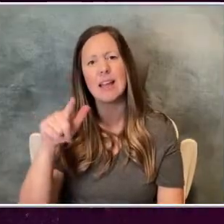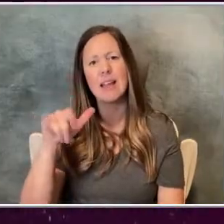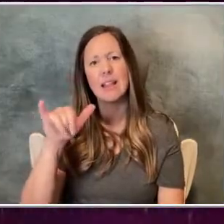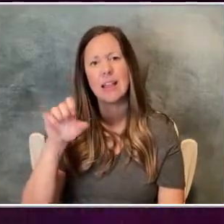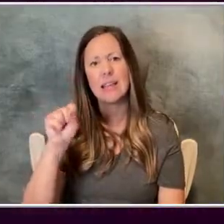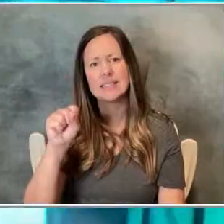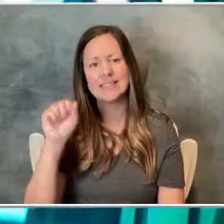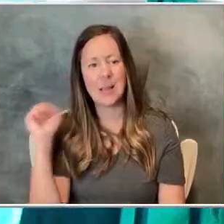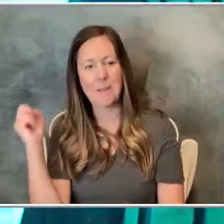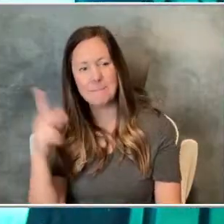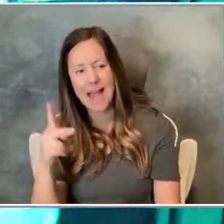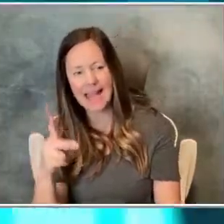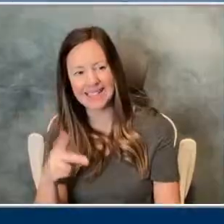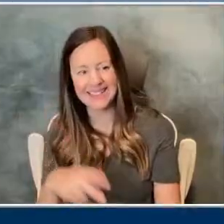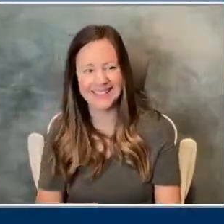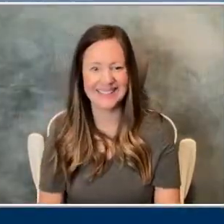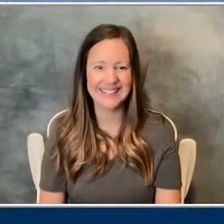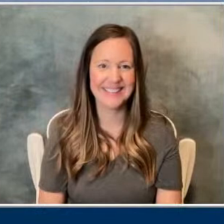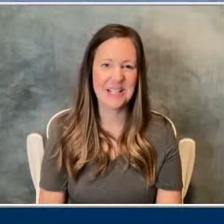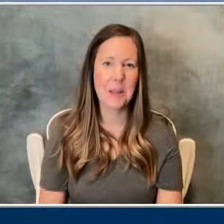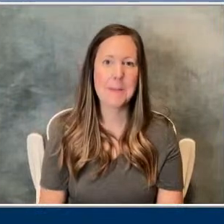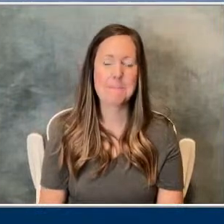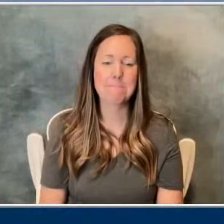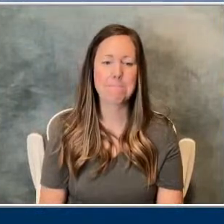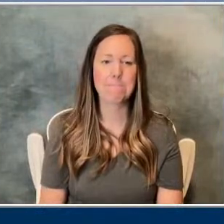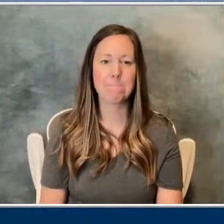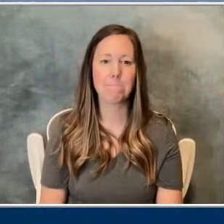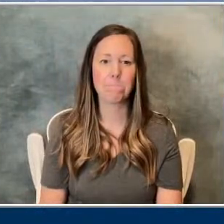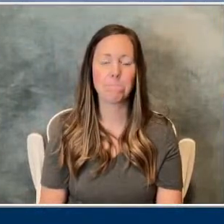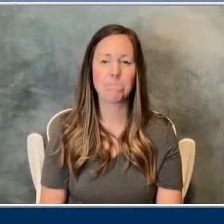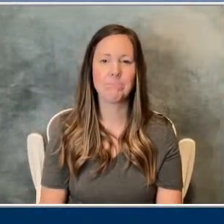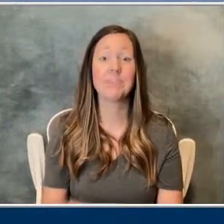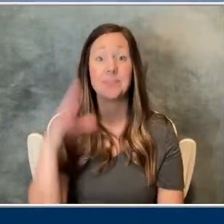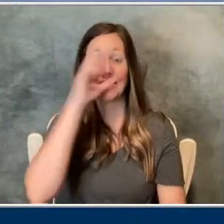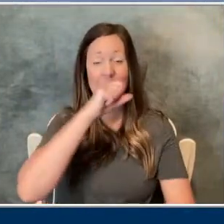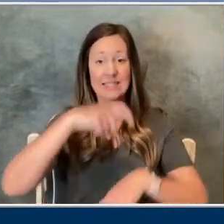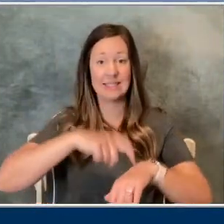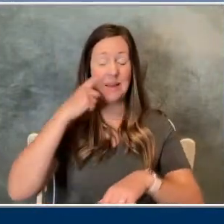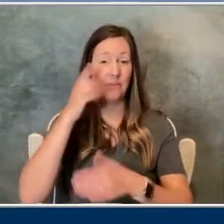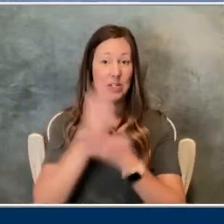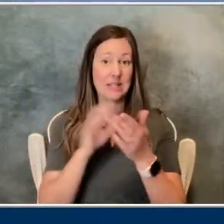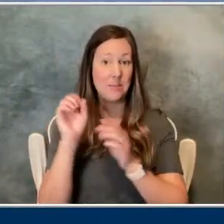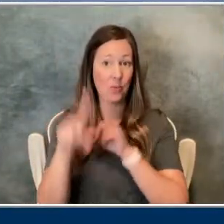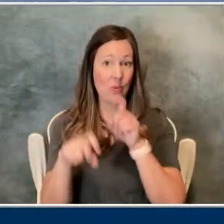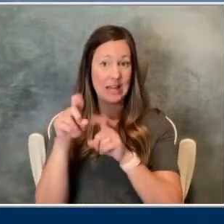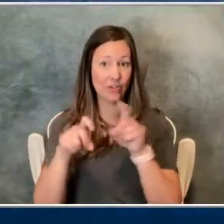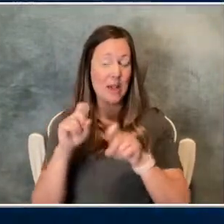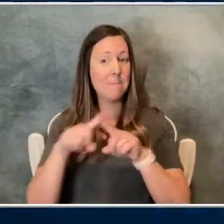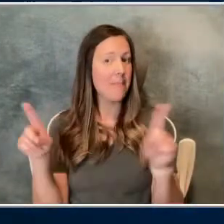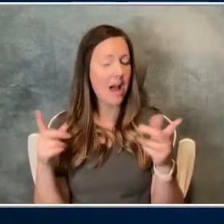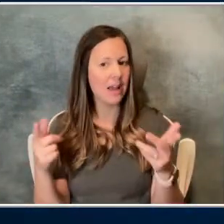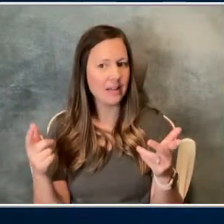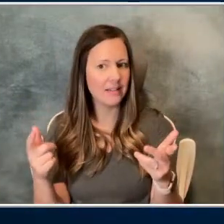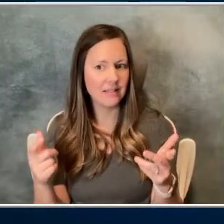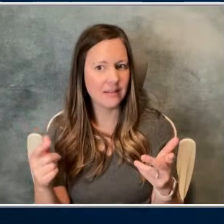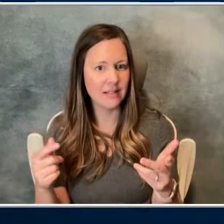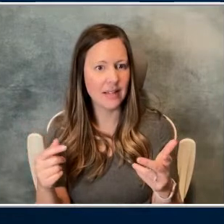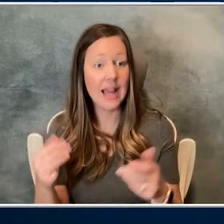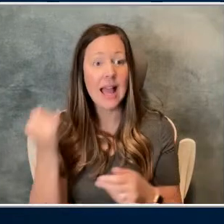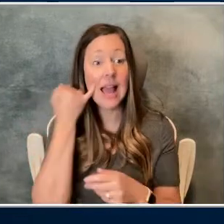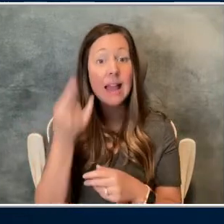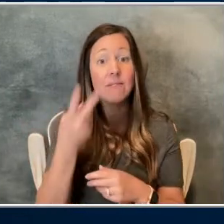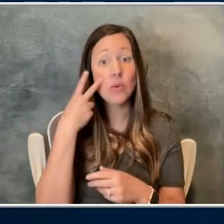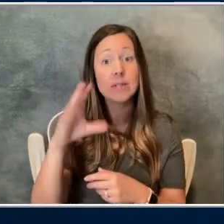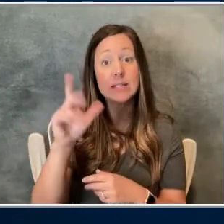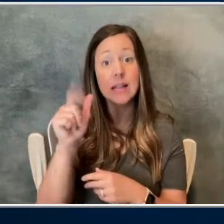She's still the lady in red. Okay, I guess it's time for some questions, but Alexis, here's my big one. Okay. If you see Clark again, you